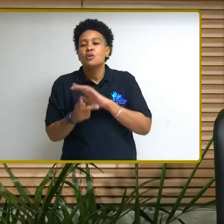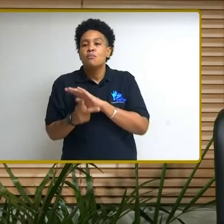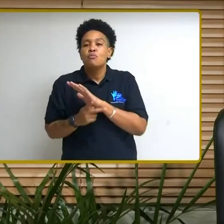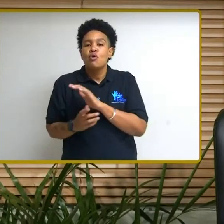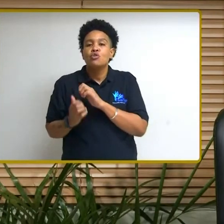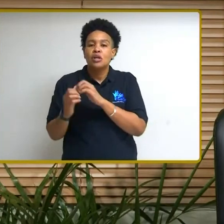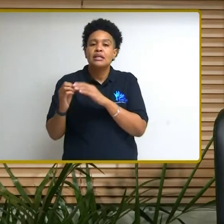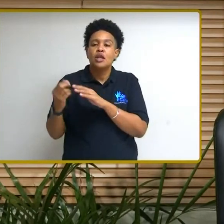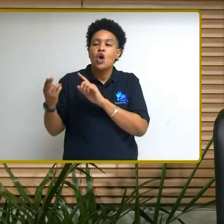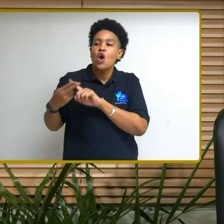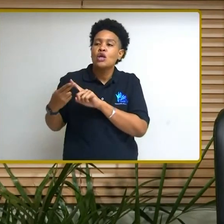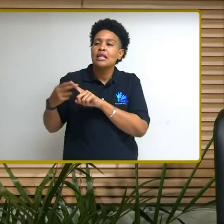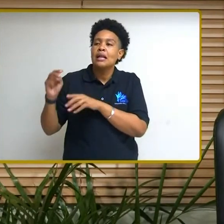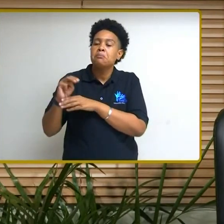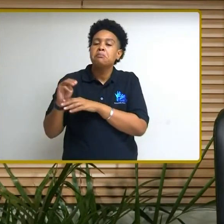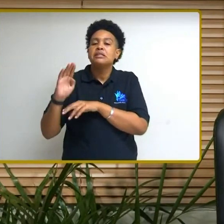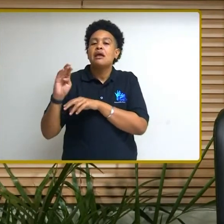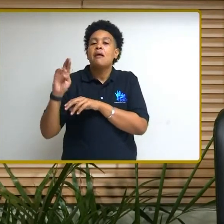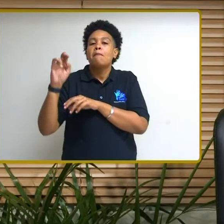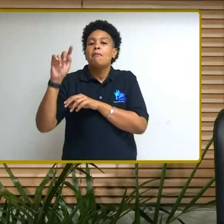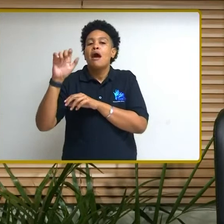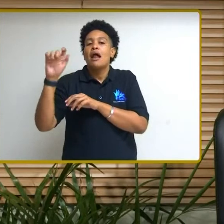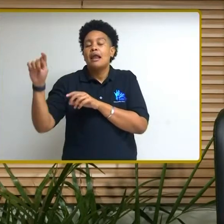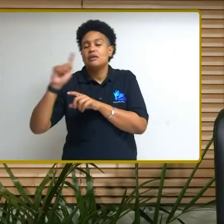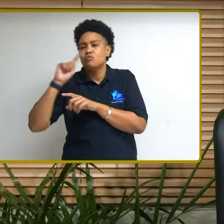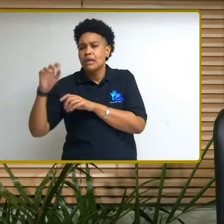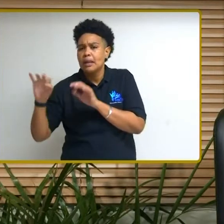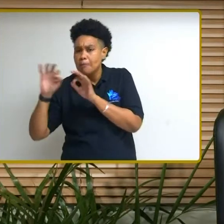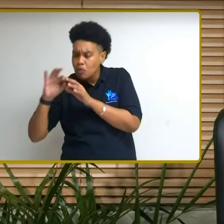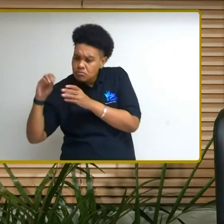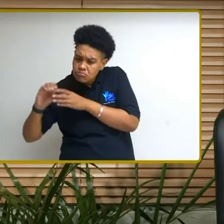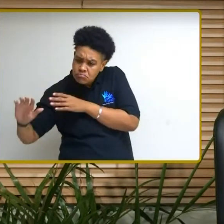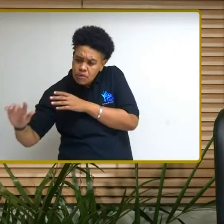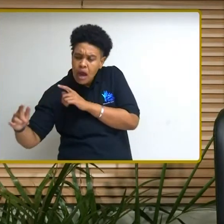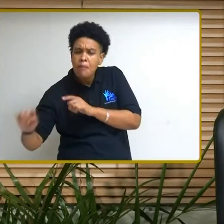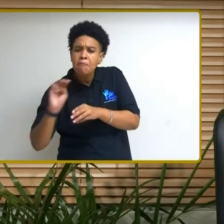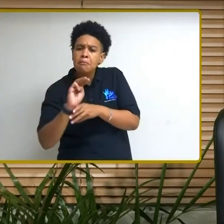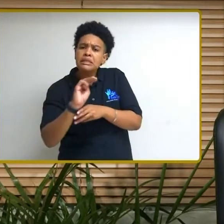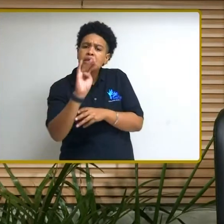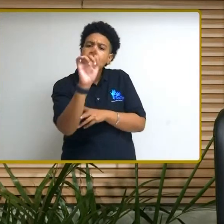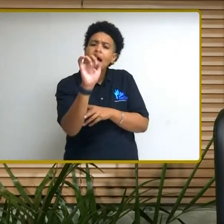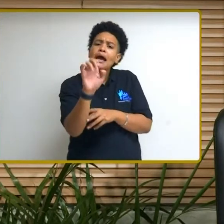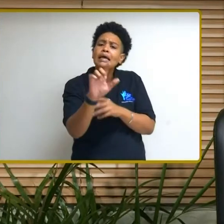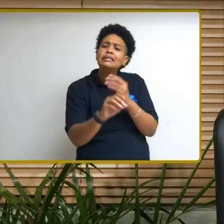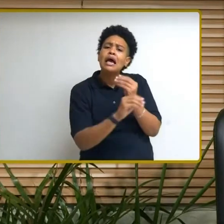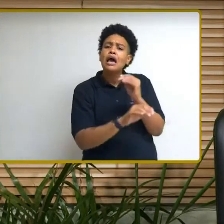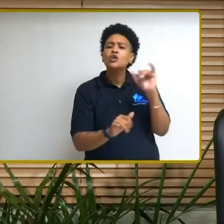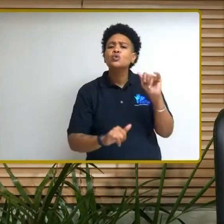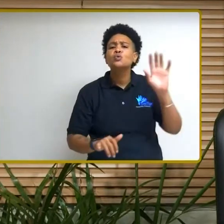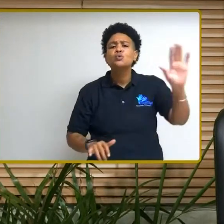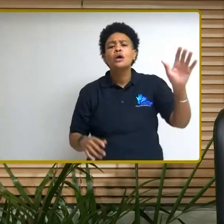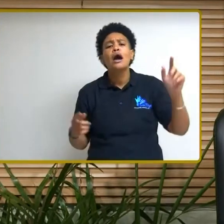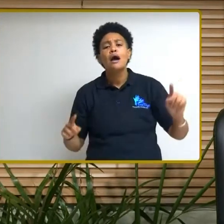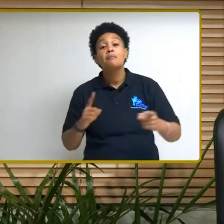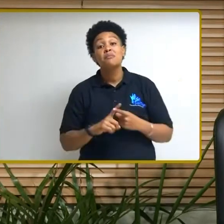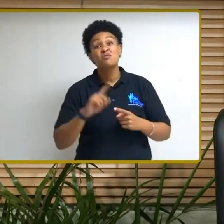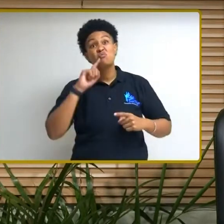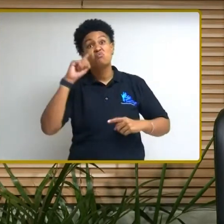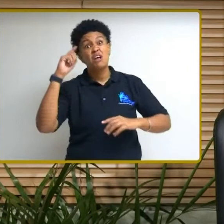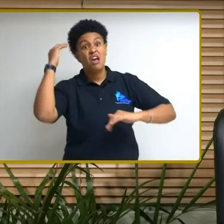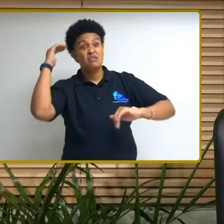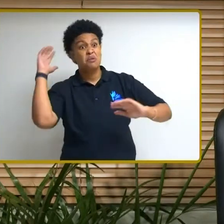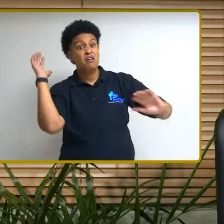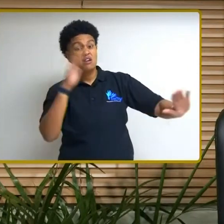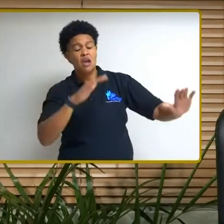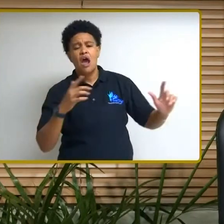within the hotels. Minister Bartlett has been very important to that, Minister Mackenzie also. But in